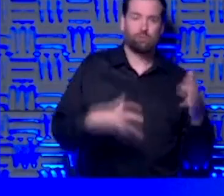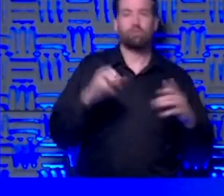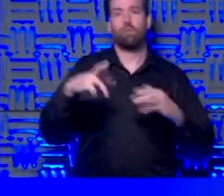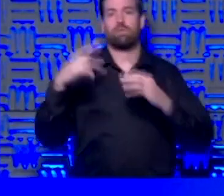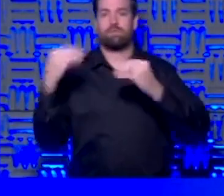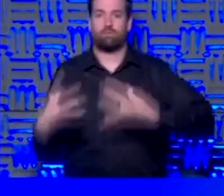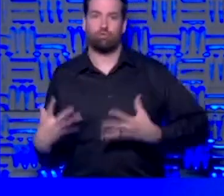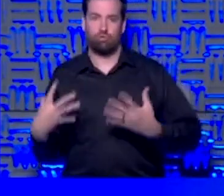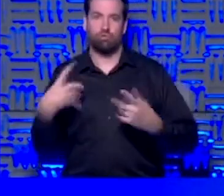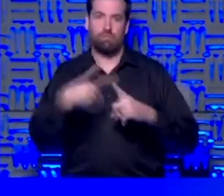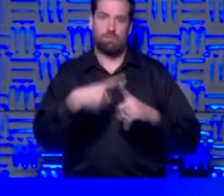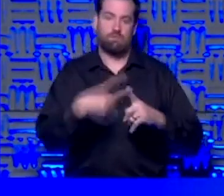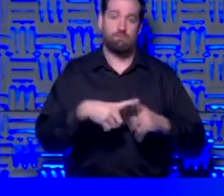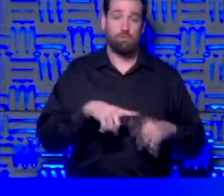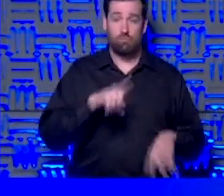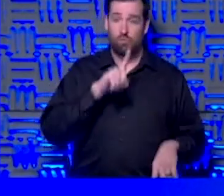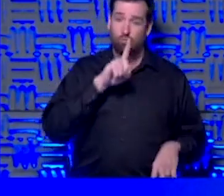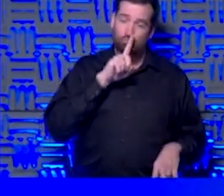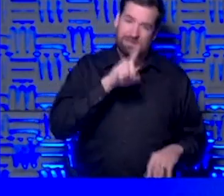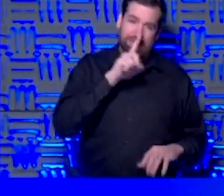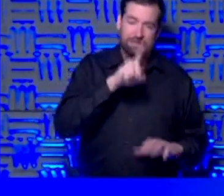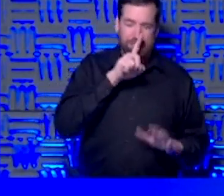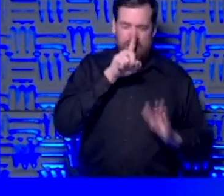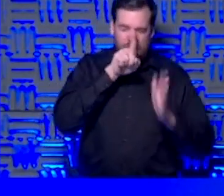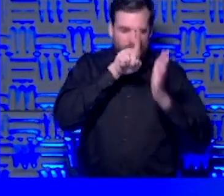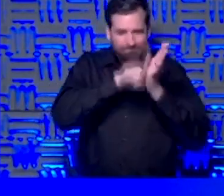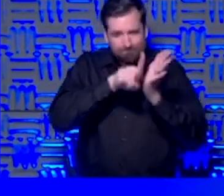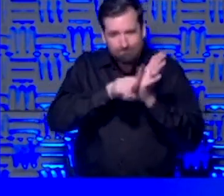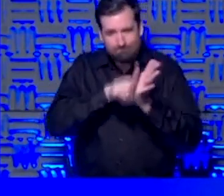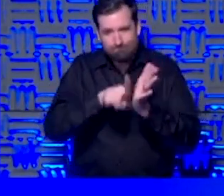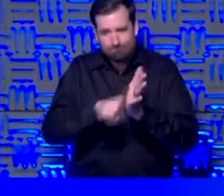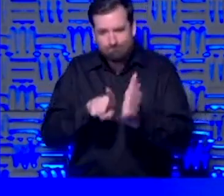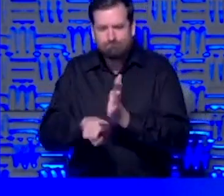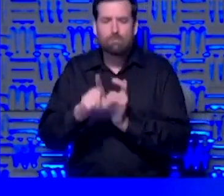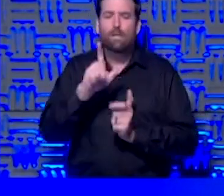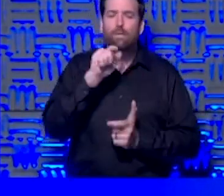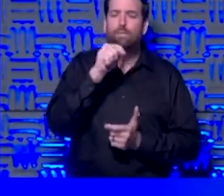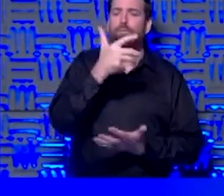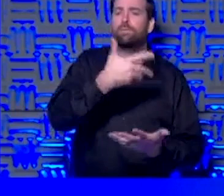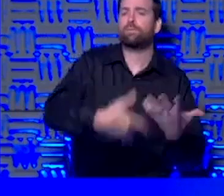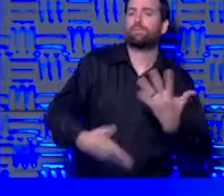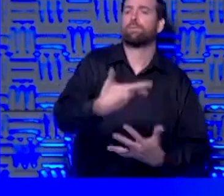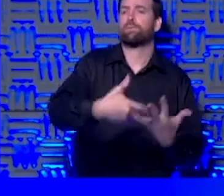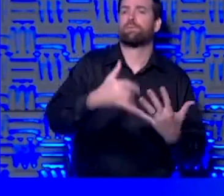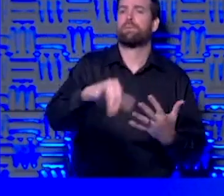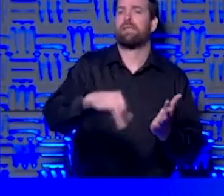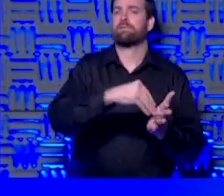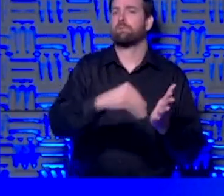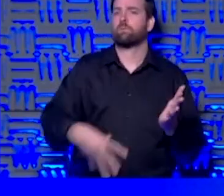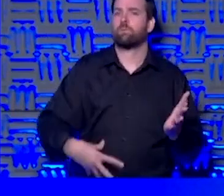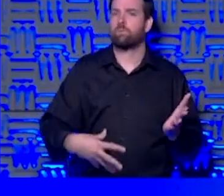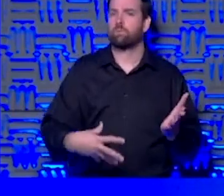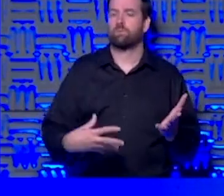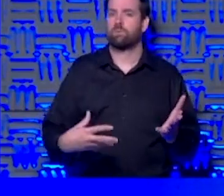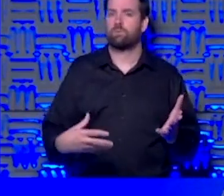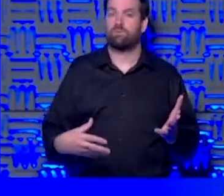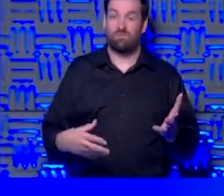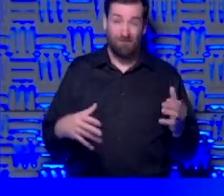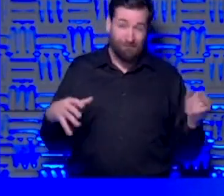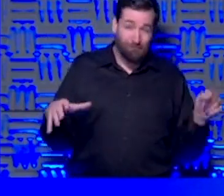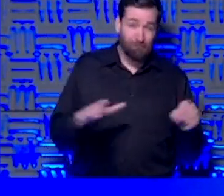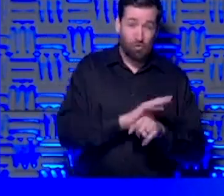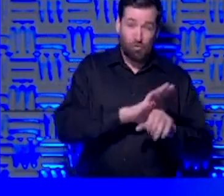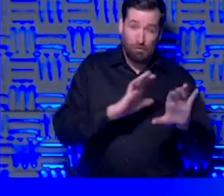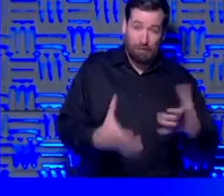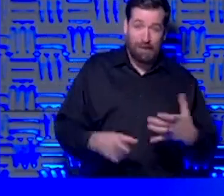positive. Is it going to be really taking a deep dive into who is around that student themselves, so you don't have the whole class